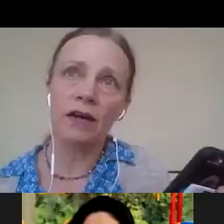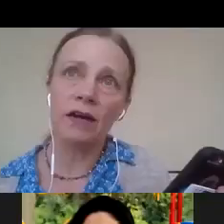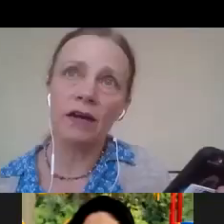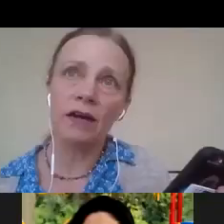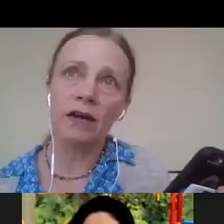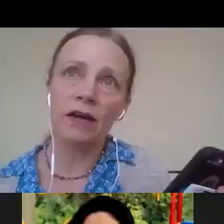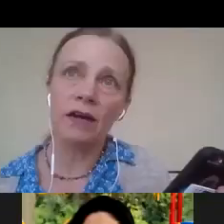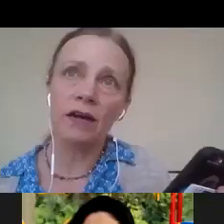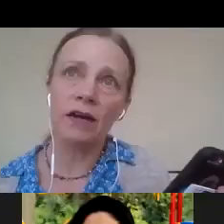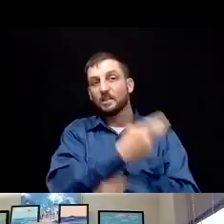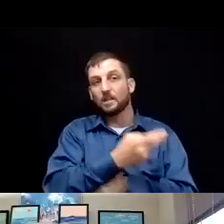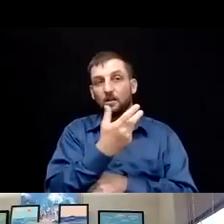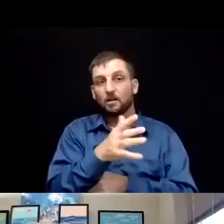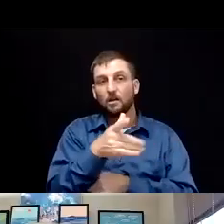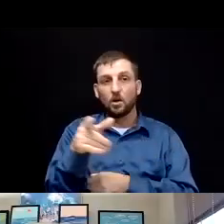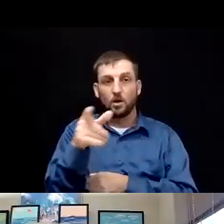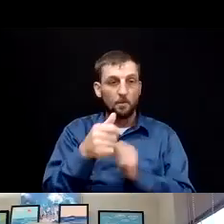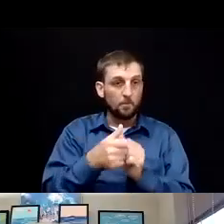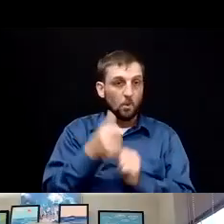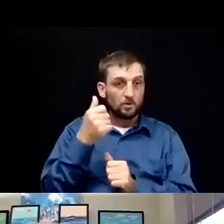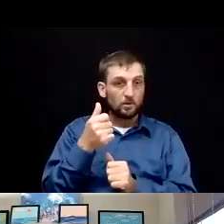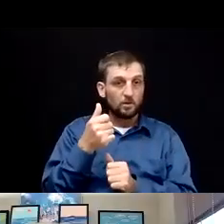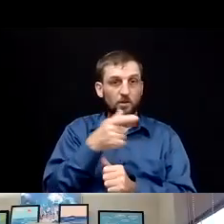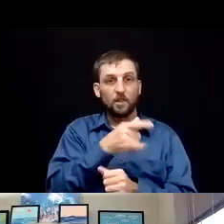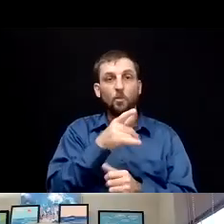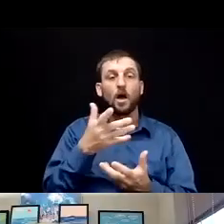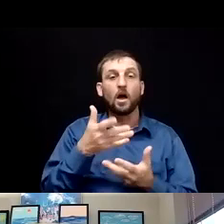we've seen folks use mostly are allowing the